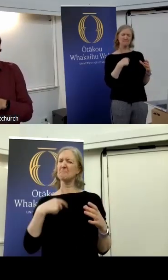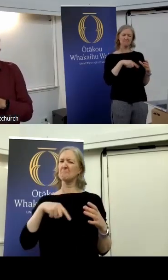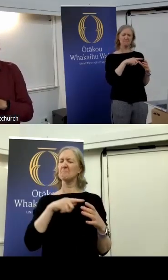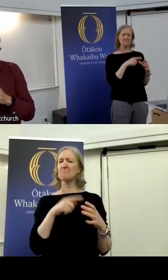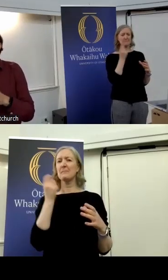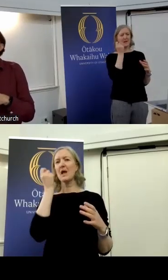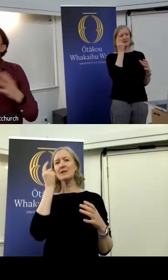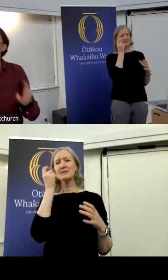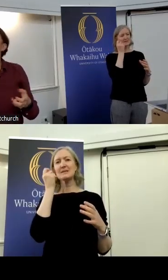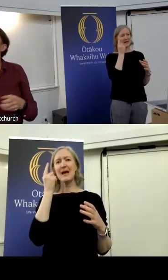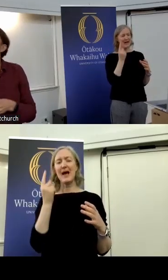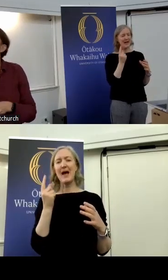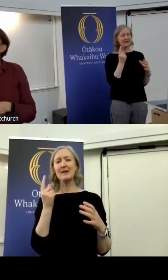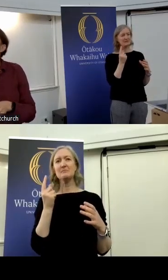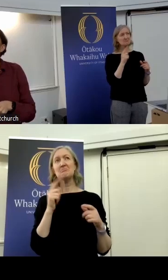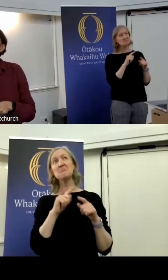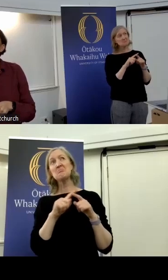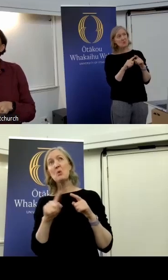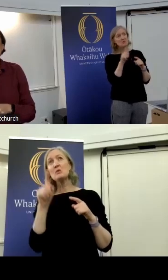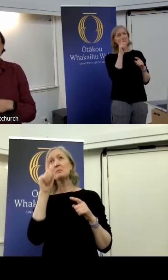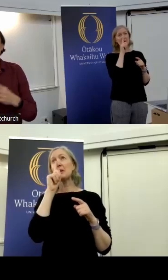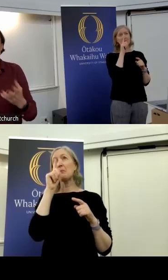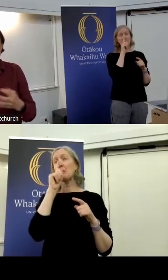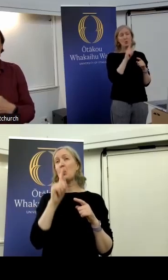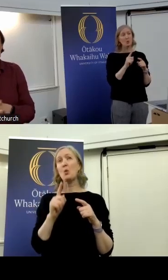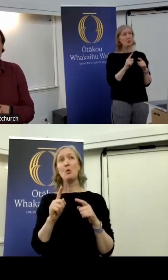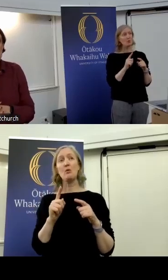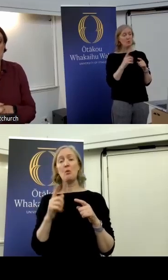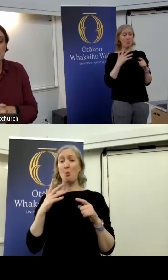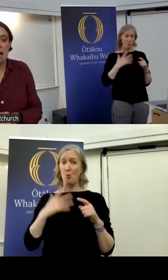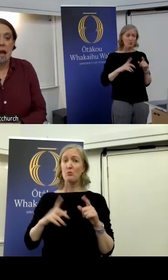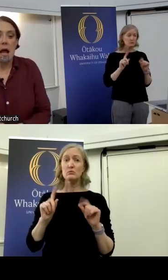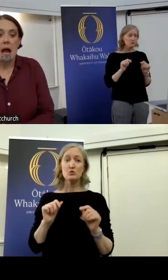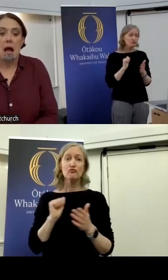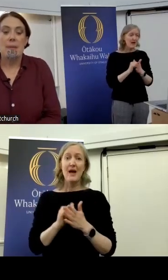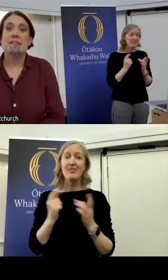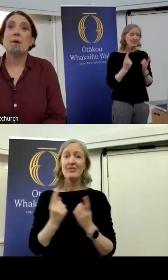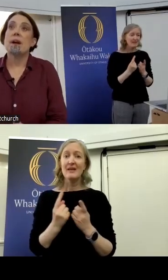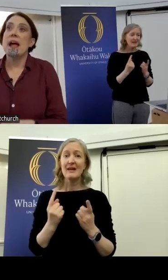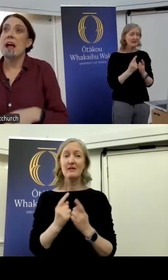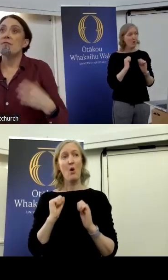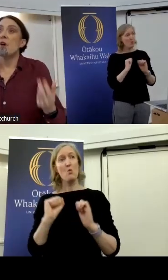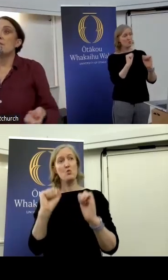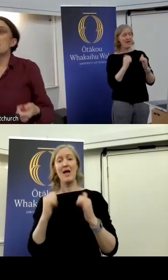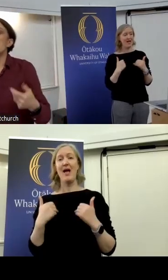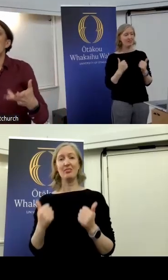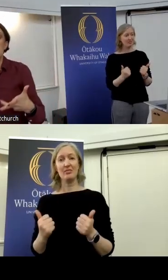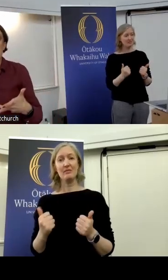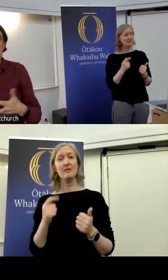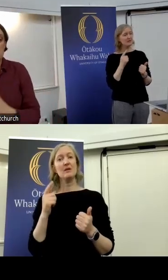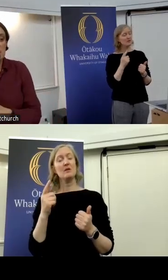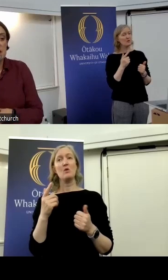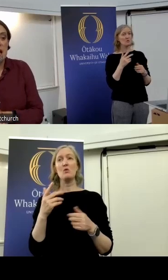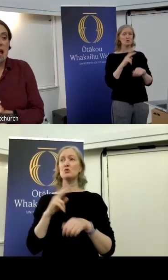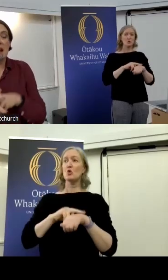understand that most people in the health system want to do the right thing, and they want to have conversations